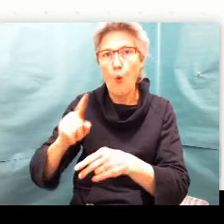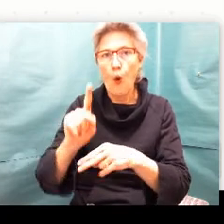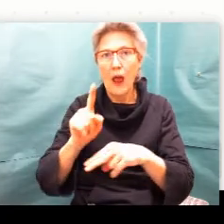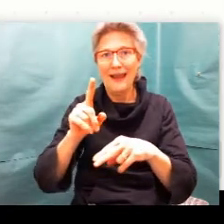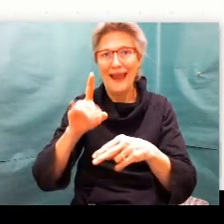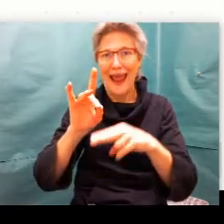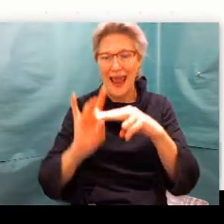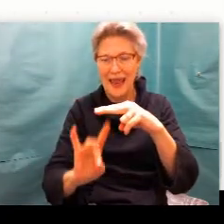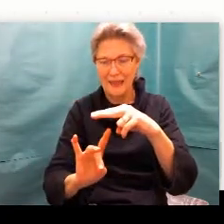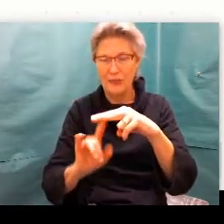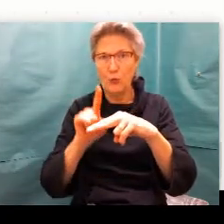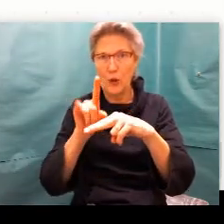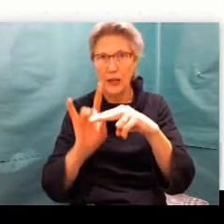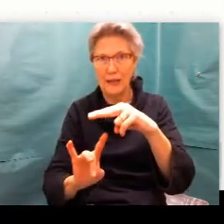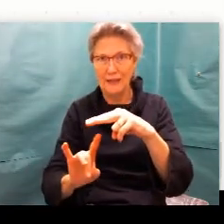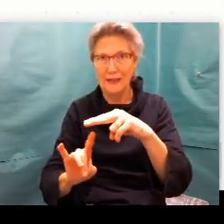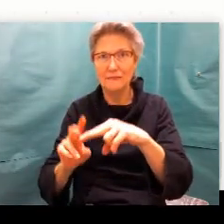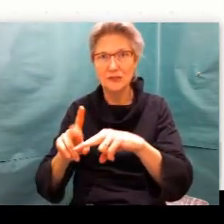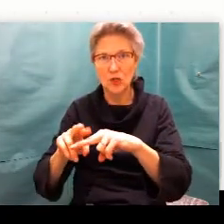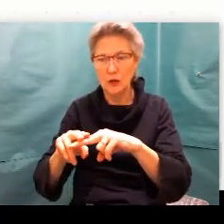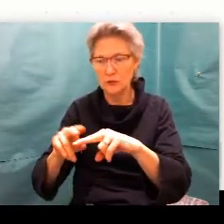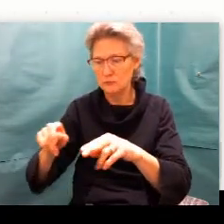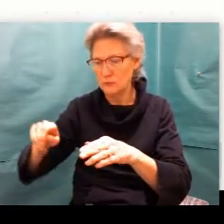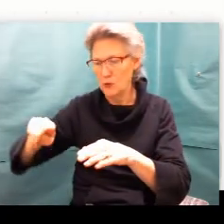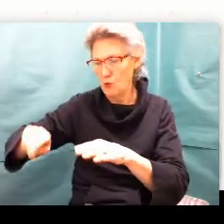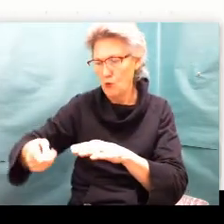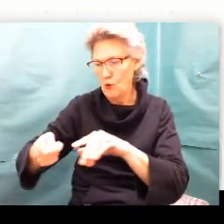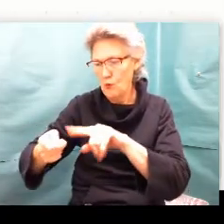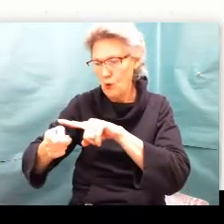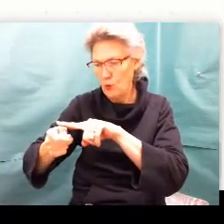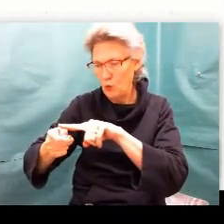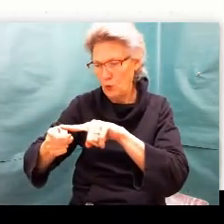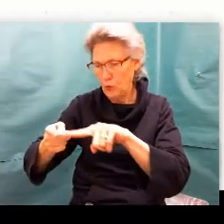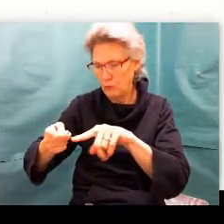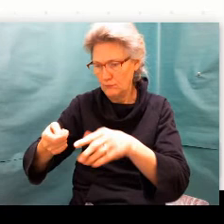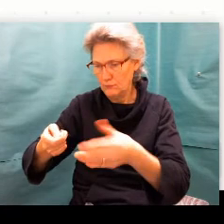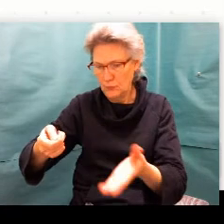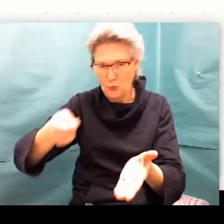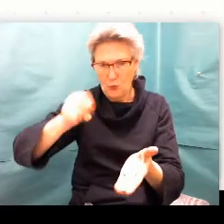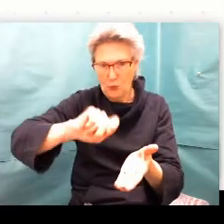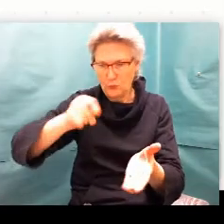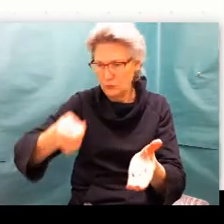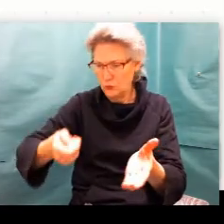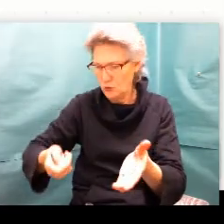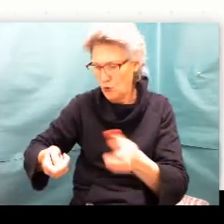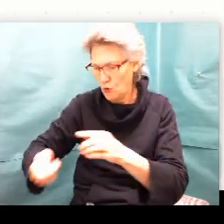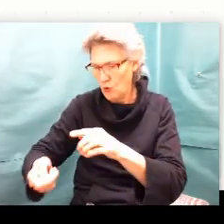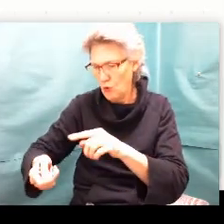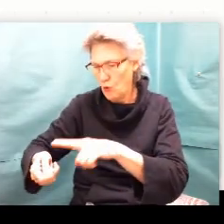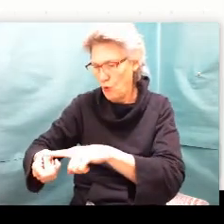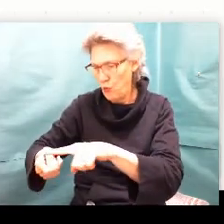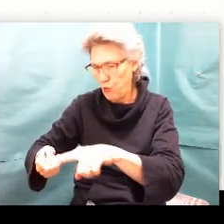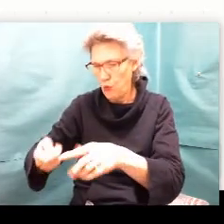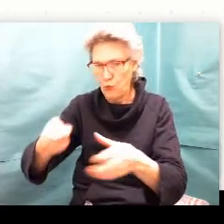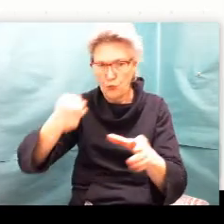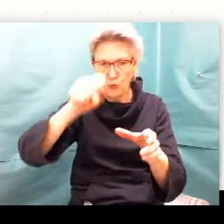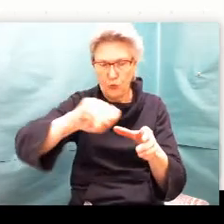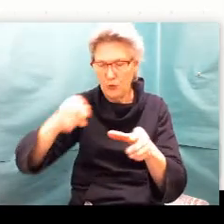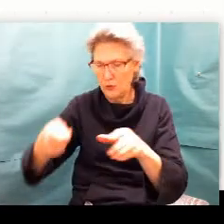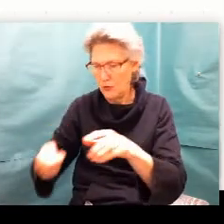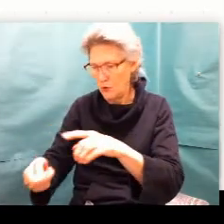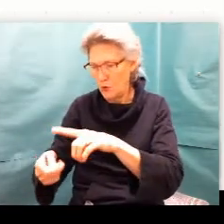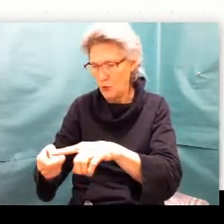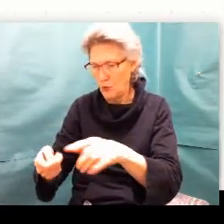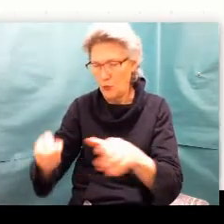1/8, I'm going to fill it 1/8, 1/8, 1/8, right? So how many times did I fill it for that